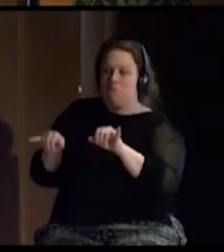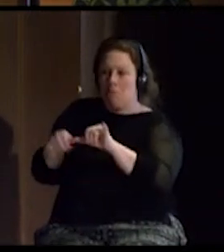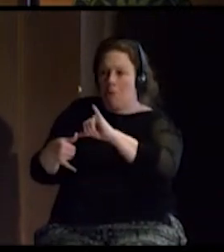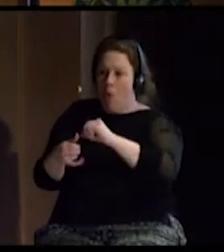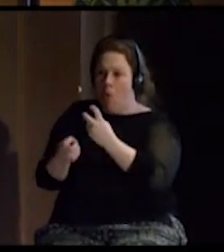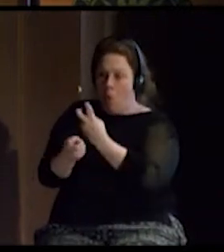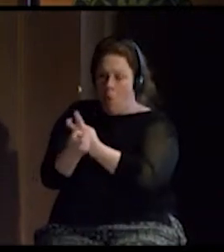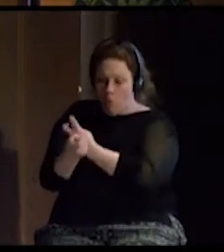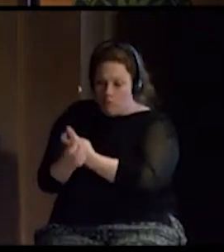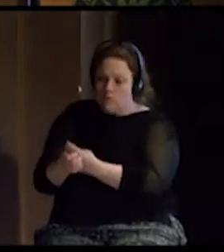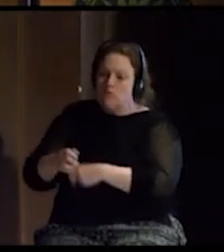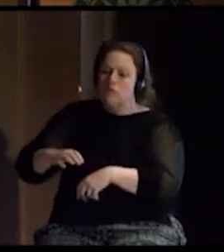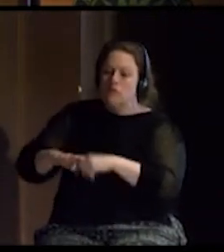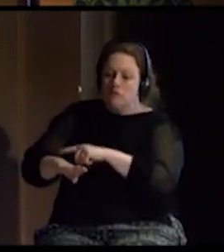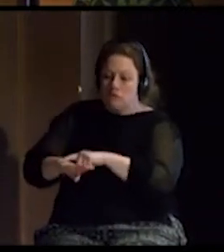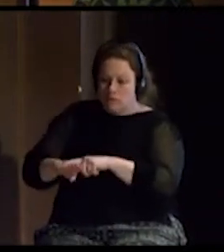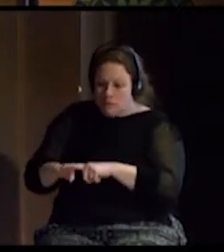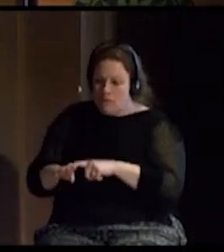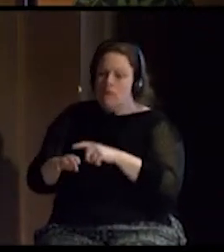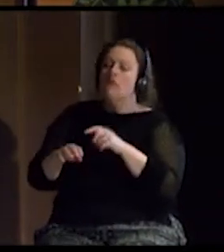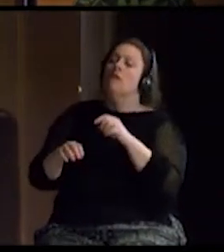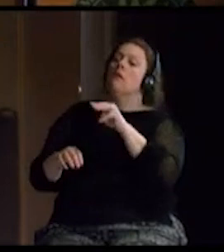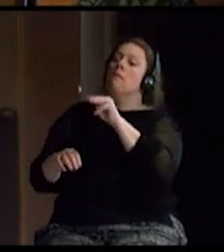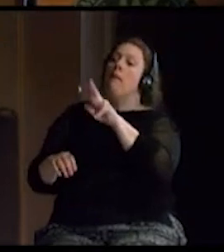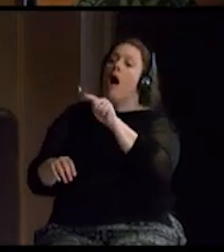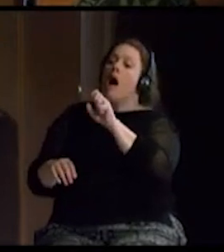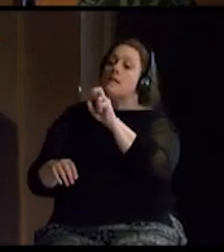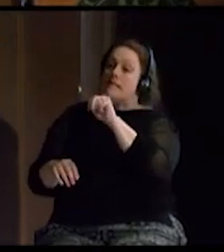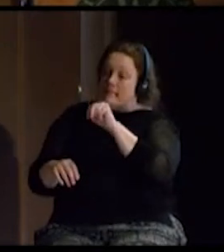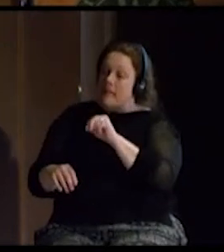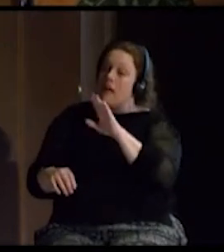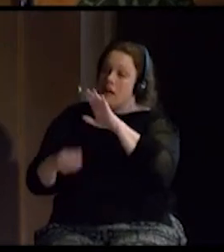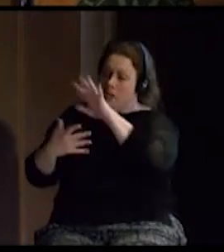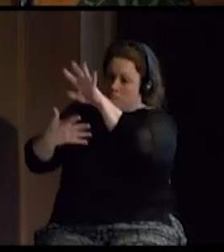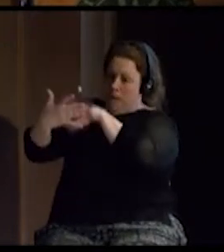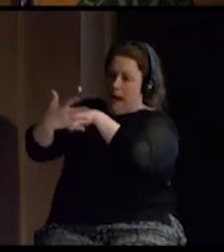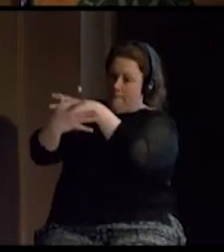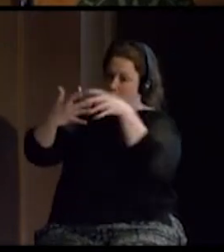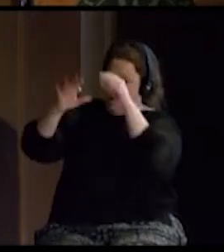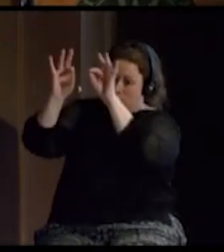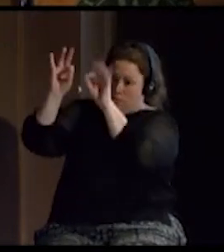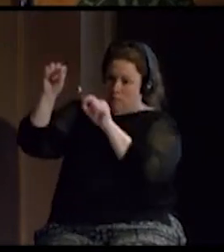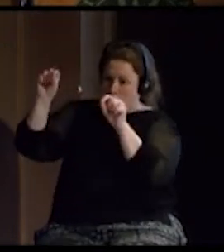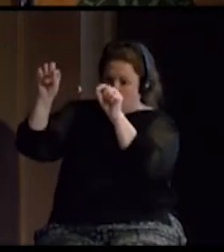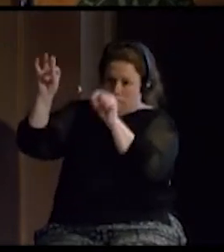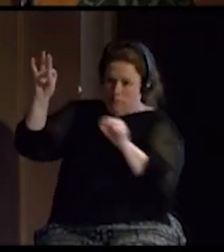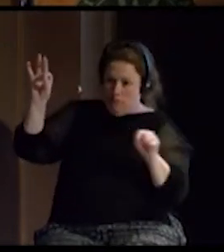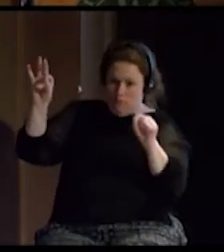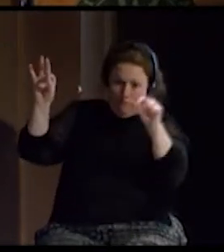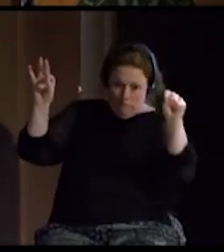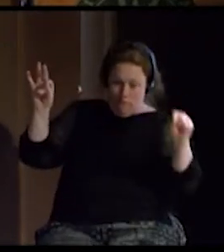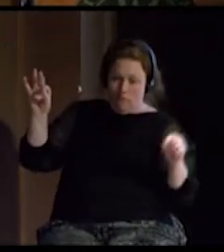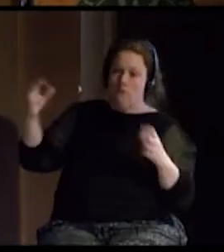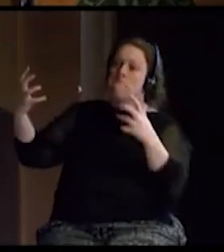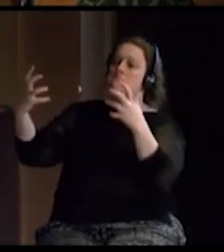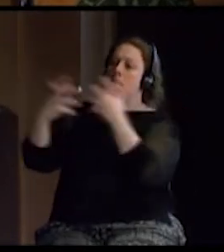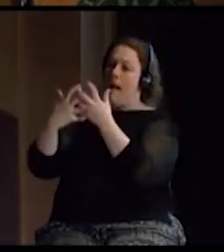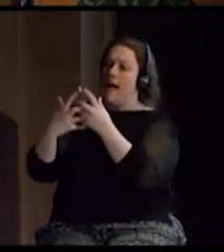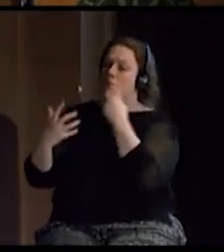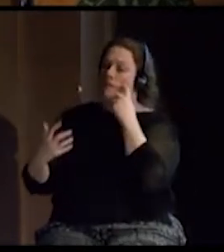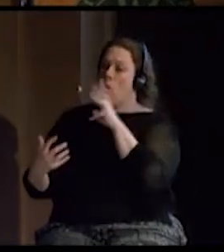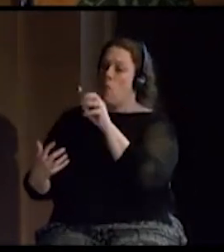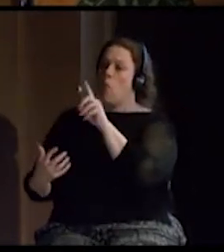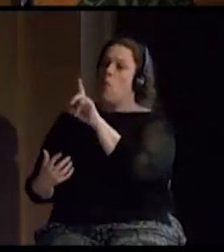metatarsal 4 falls within the distribution of the archaeological village dogs. but we have a pelt of